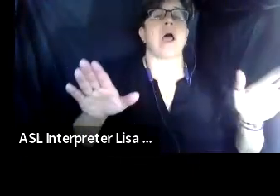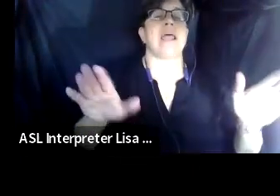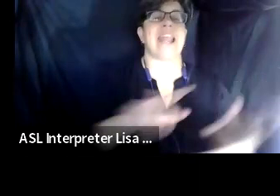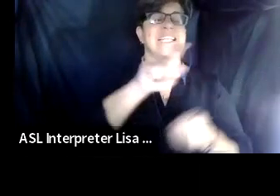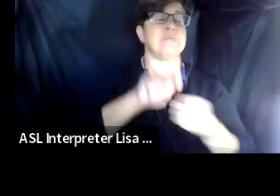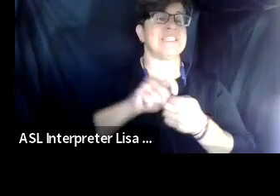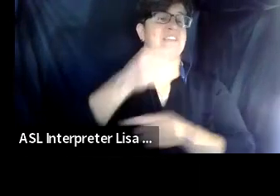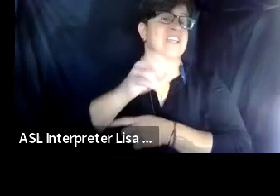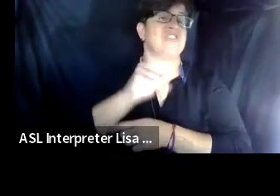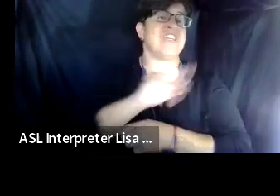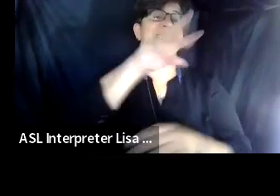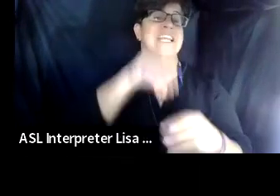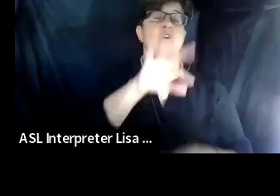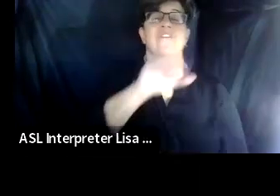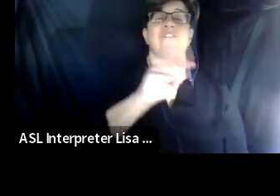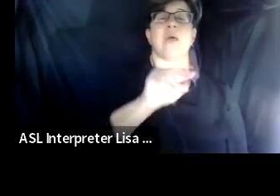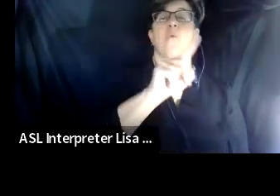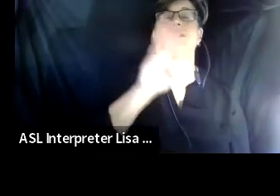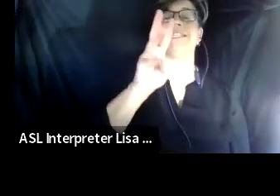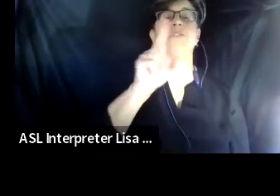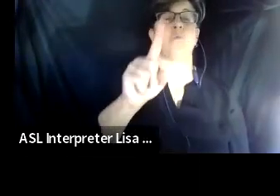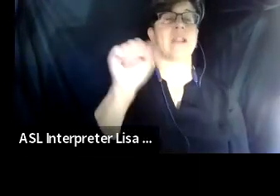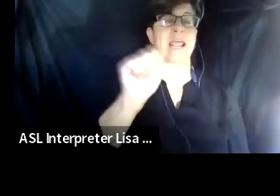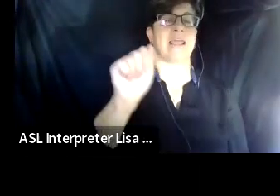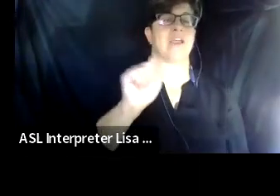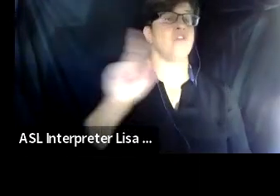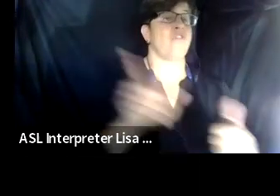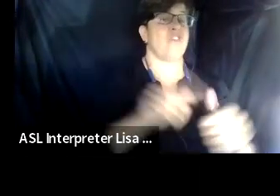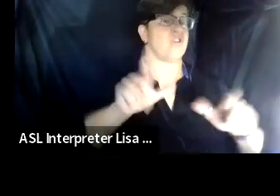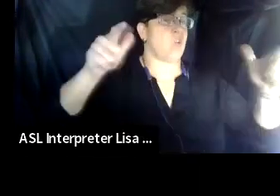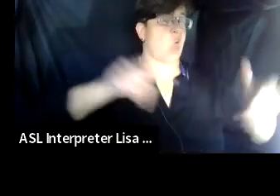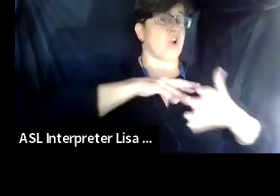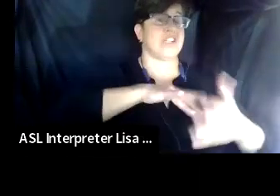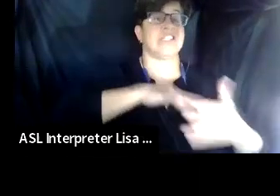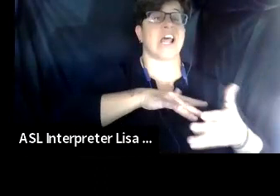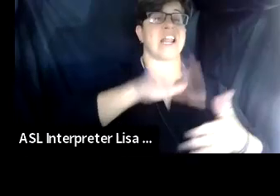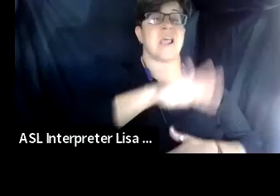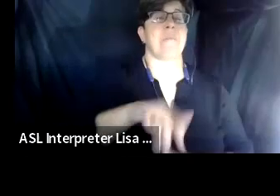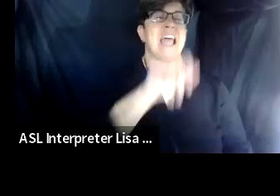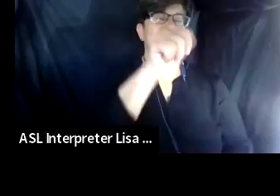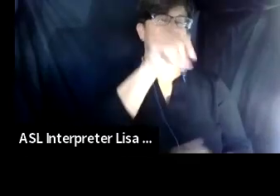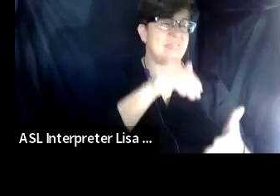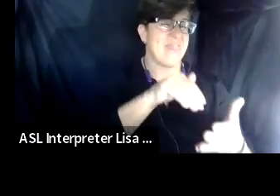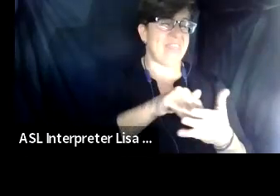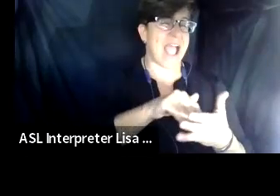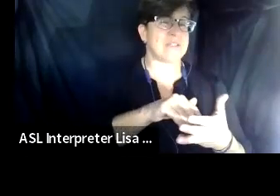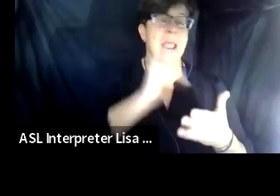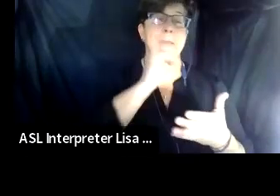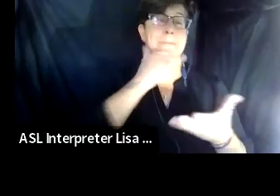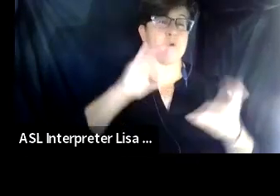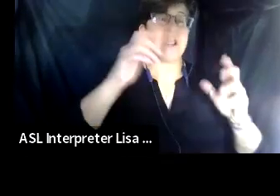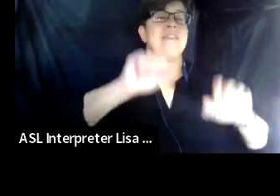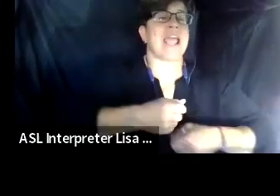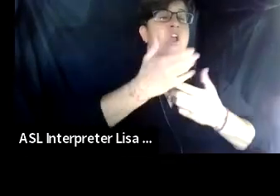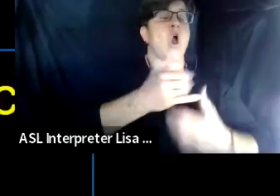including FAM161A. So we initiated a very large study in which we studied about 10,000 mutations that can cause IRDs. And I'm not